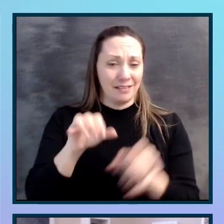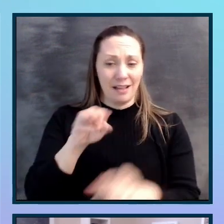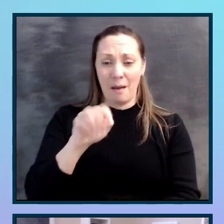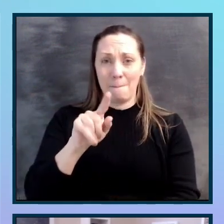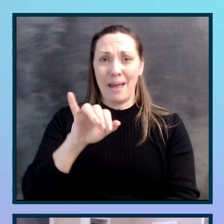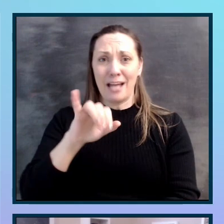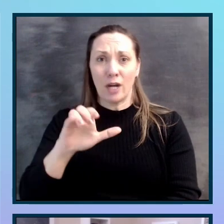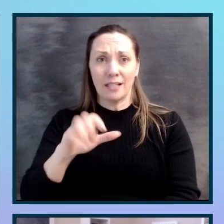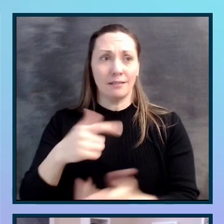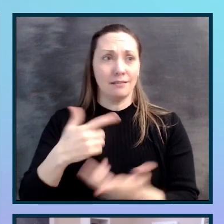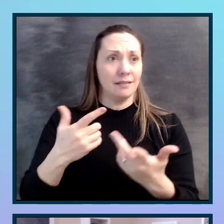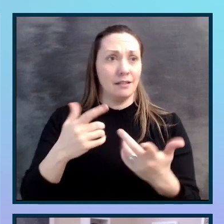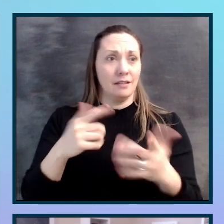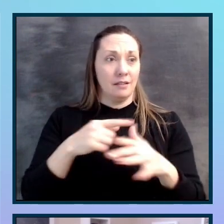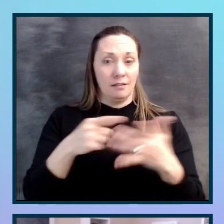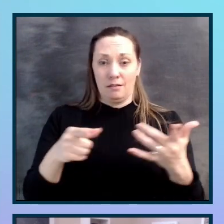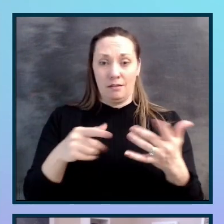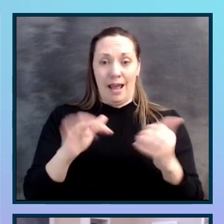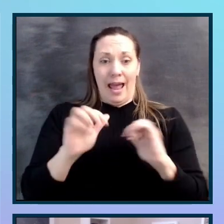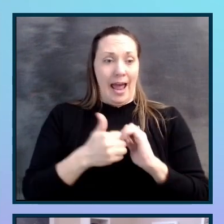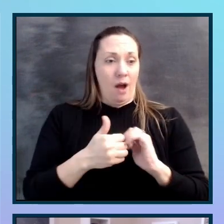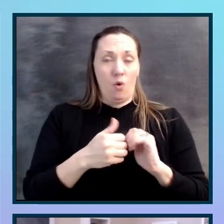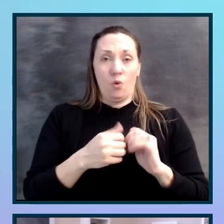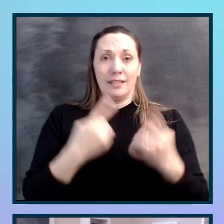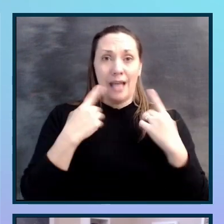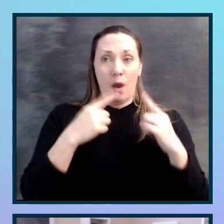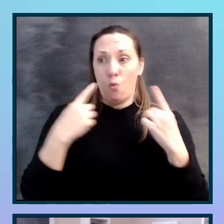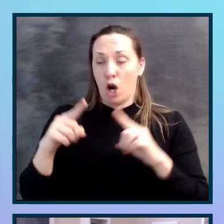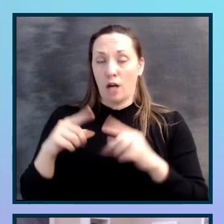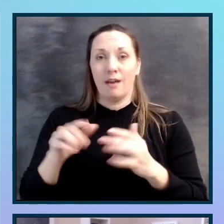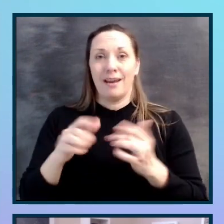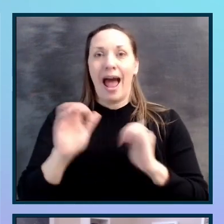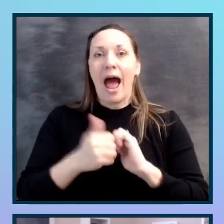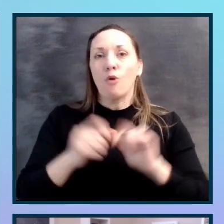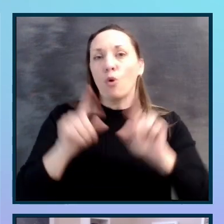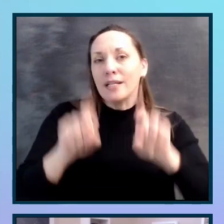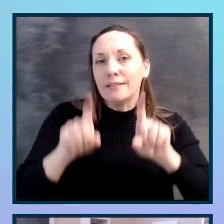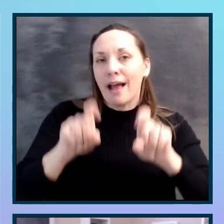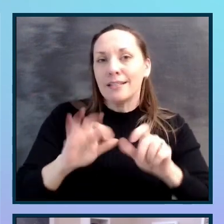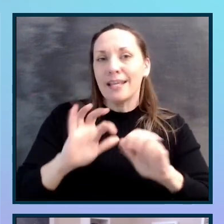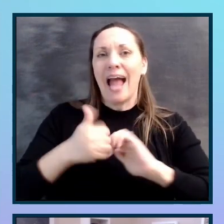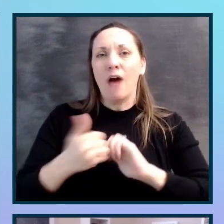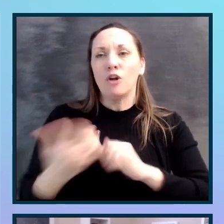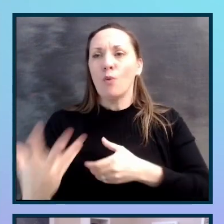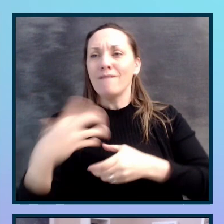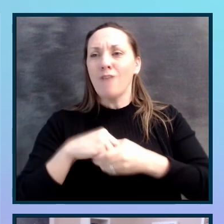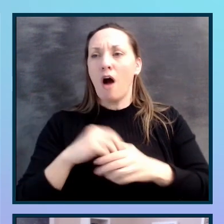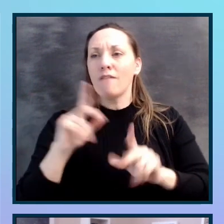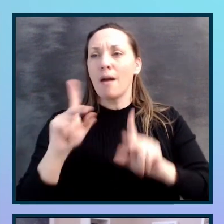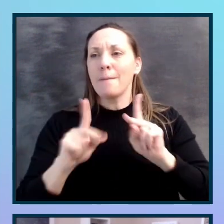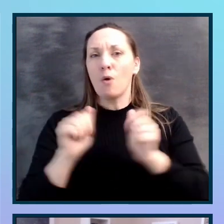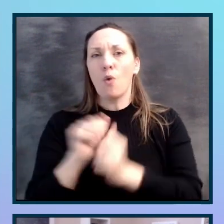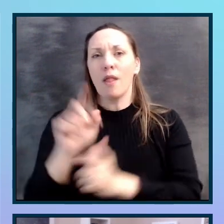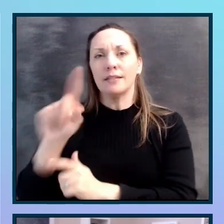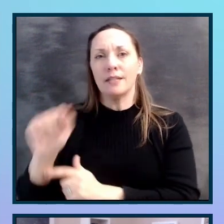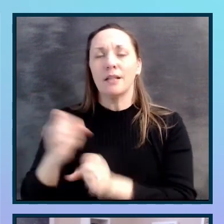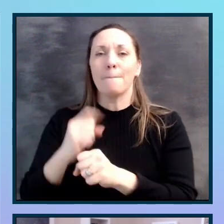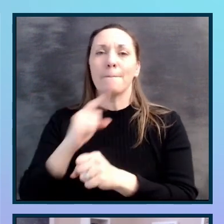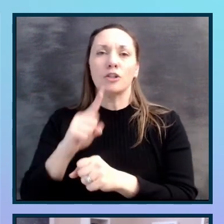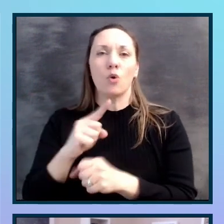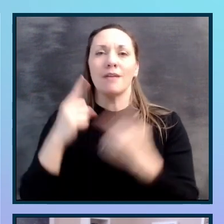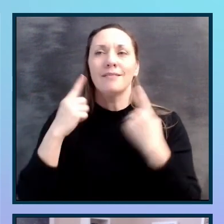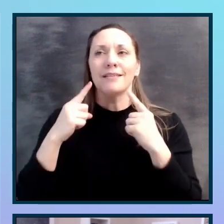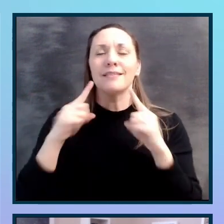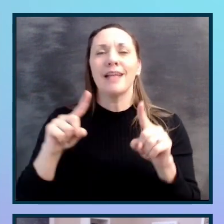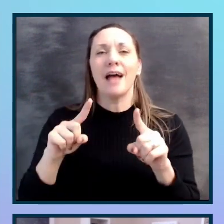are we testing it, and how is that testing involving people with disabilities to make sure that the success metric is